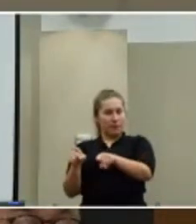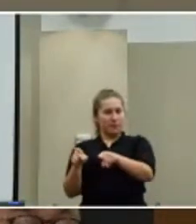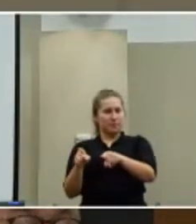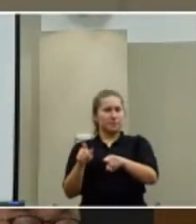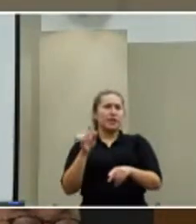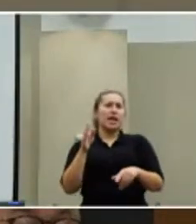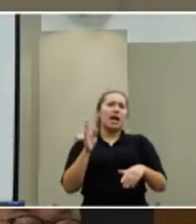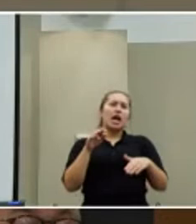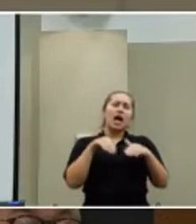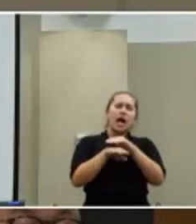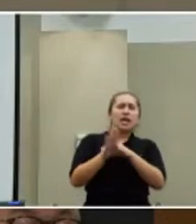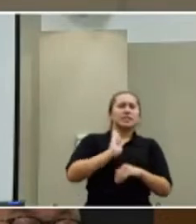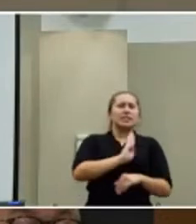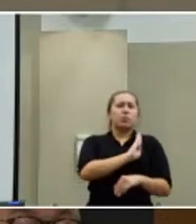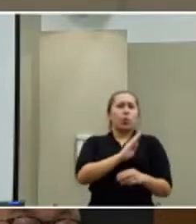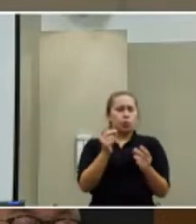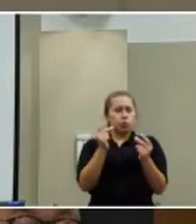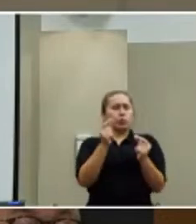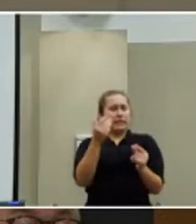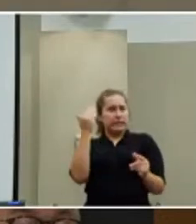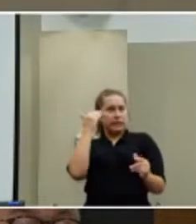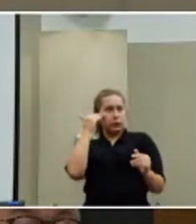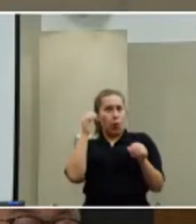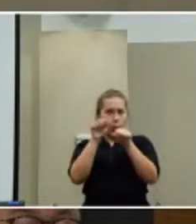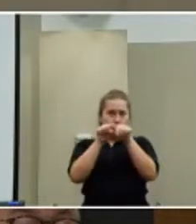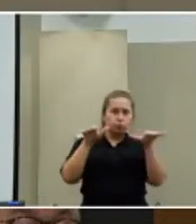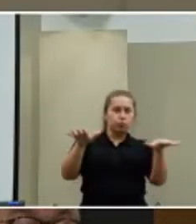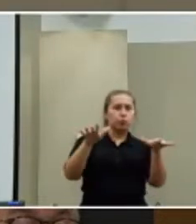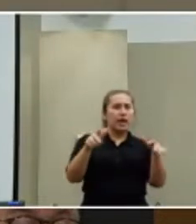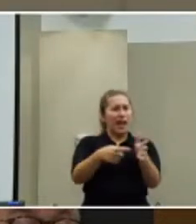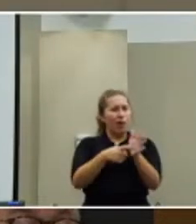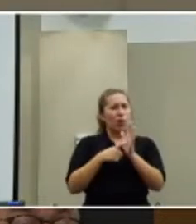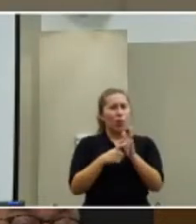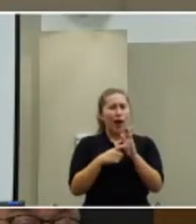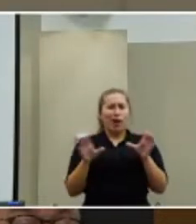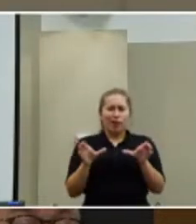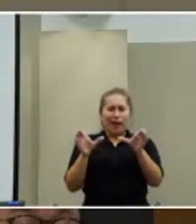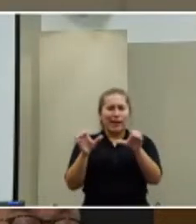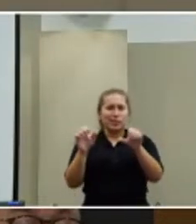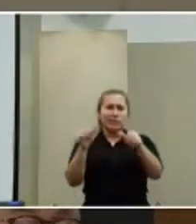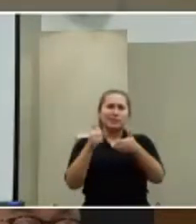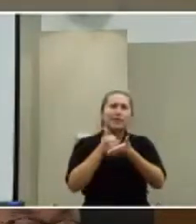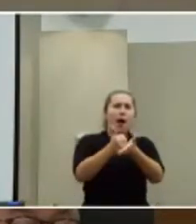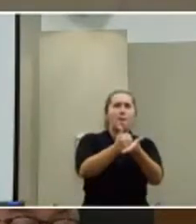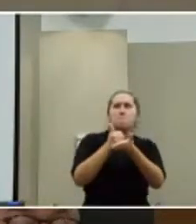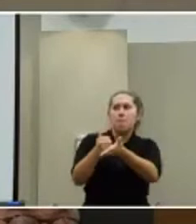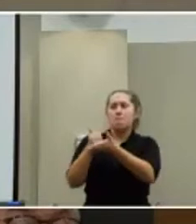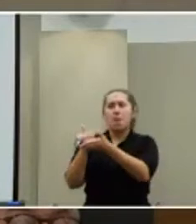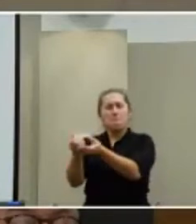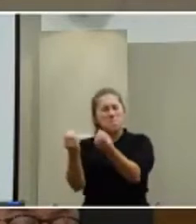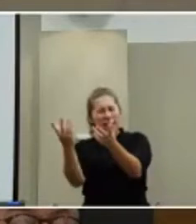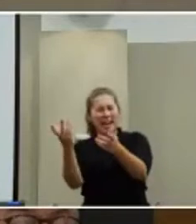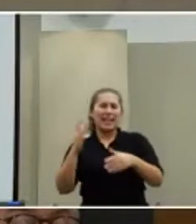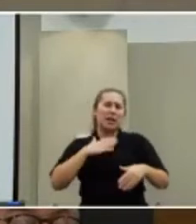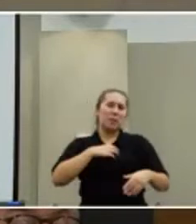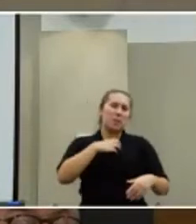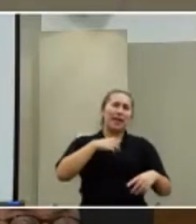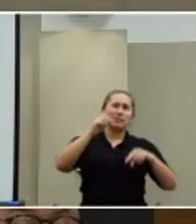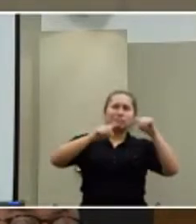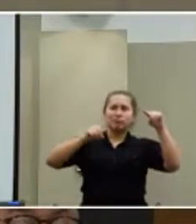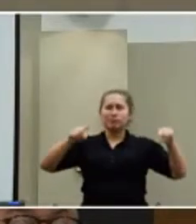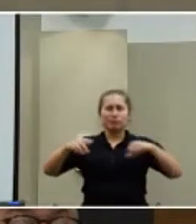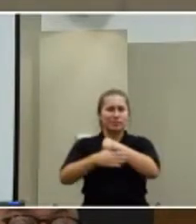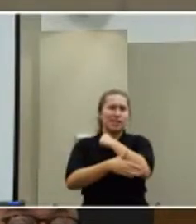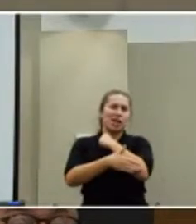made its presence known and required corrective action to resolve multiple complaints throughout the country. That